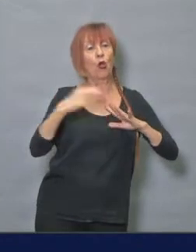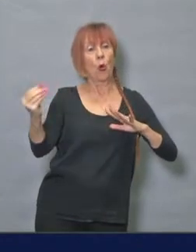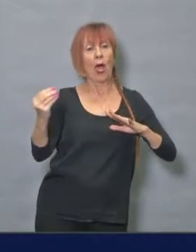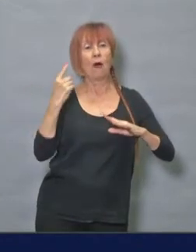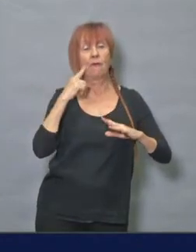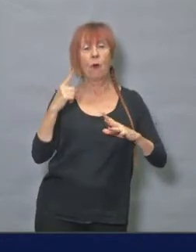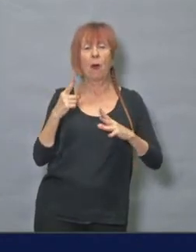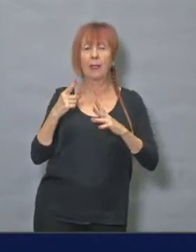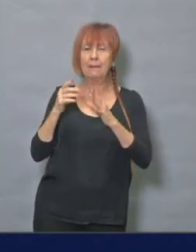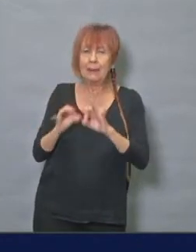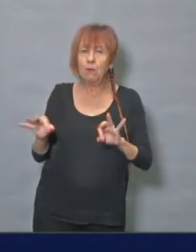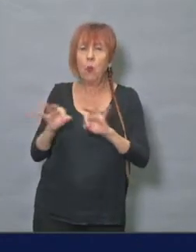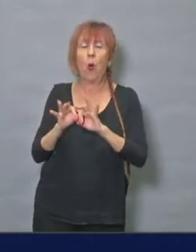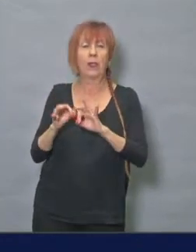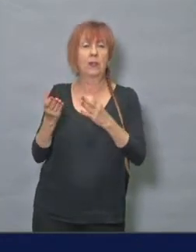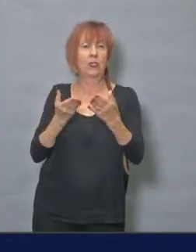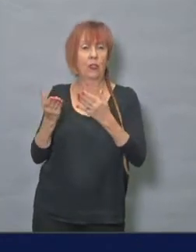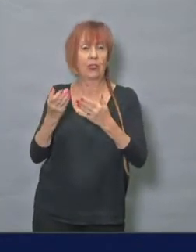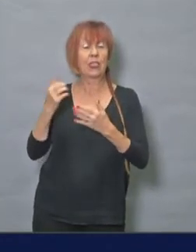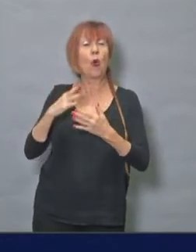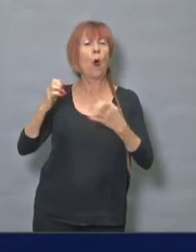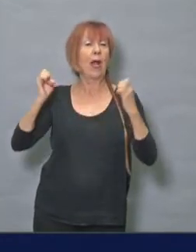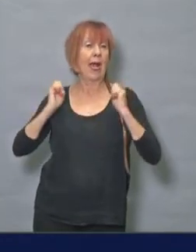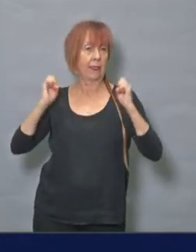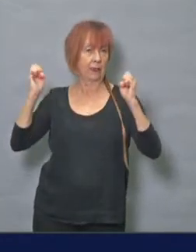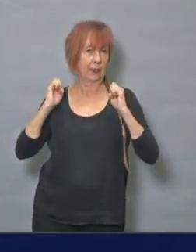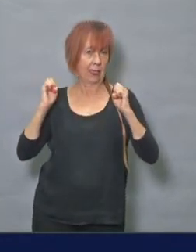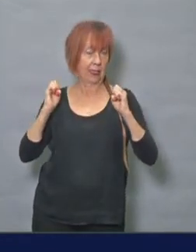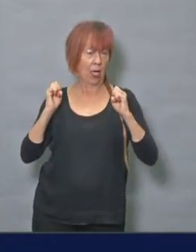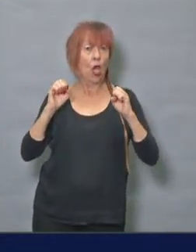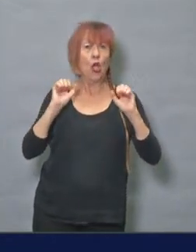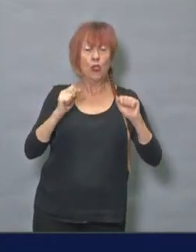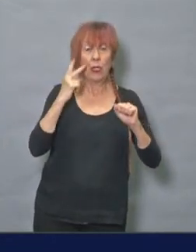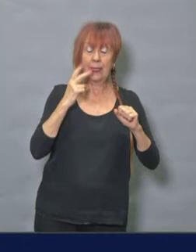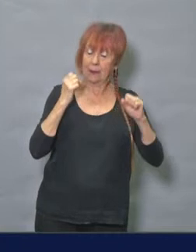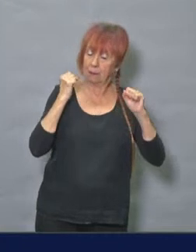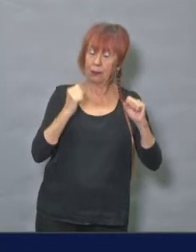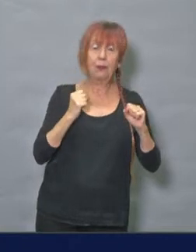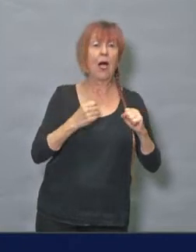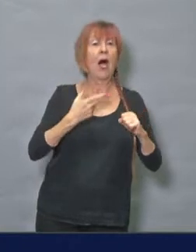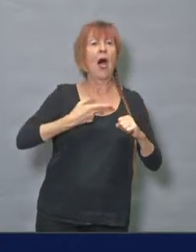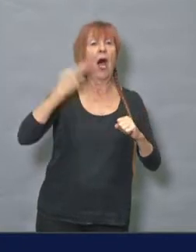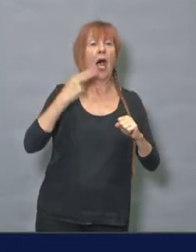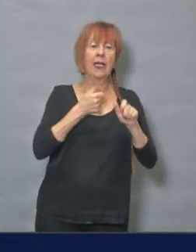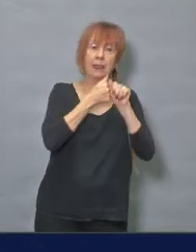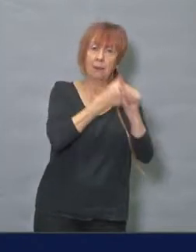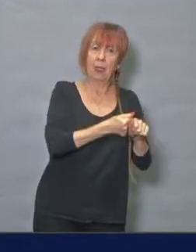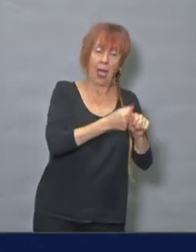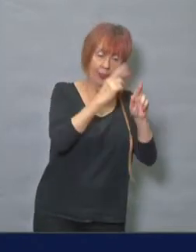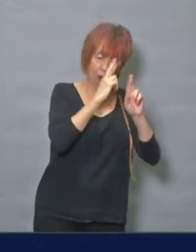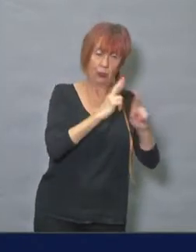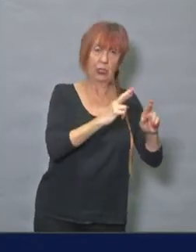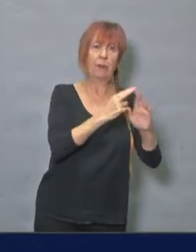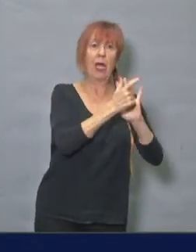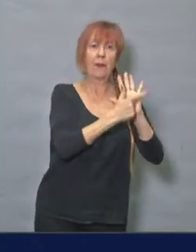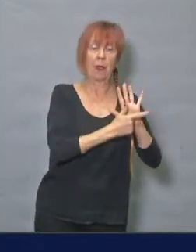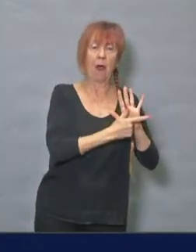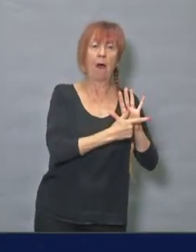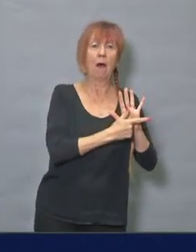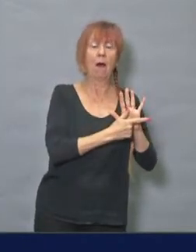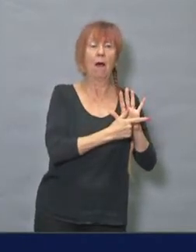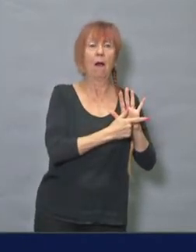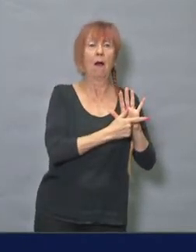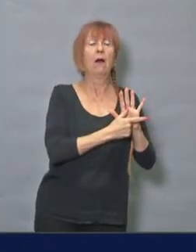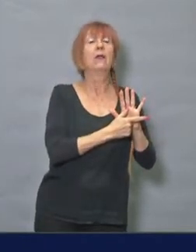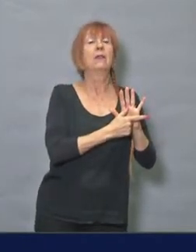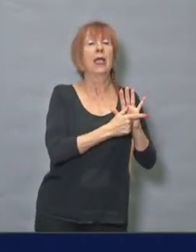or exercise. And we see extraordinarily high compliance with the Safer at Home order in April, with that decreasing